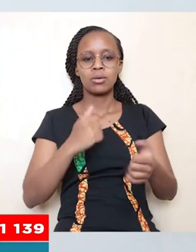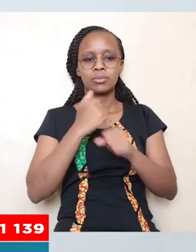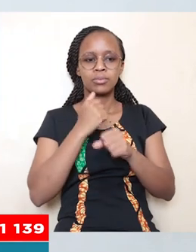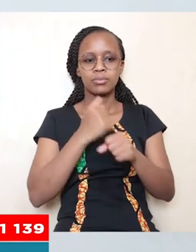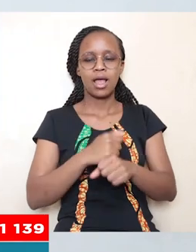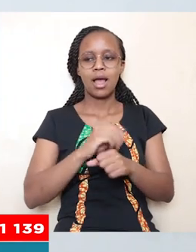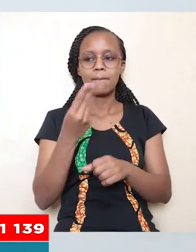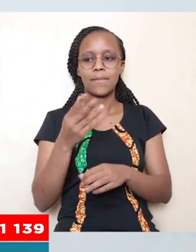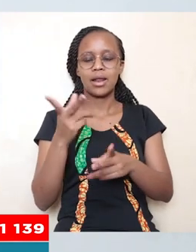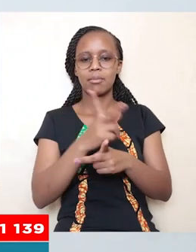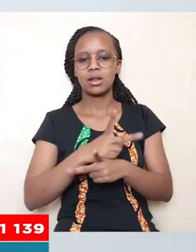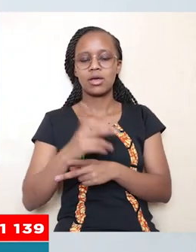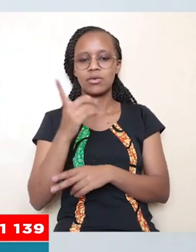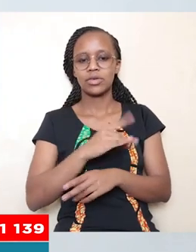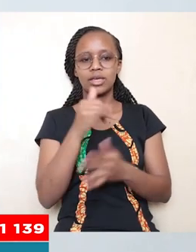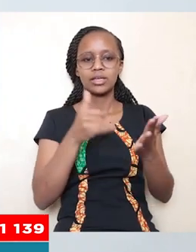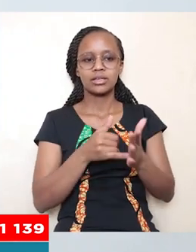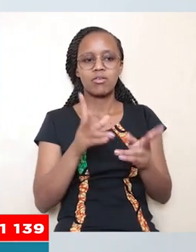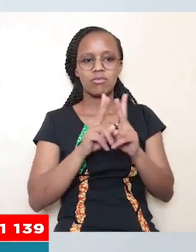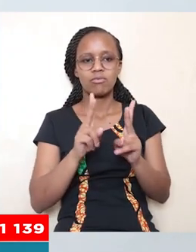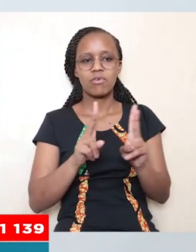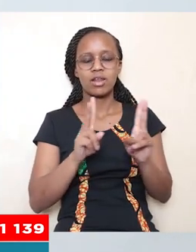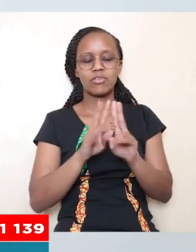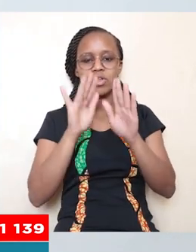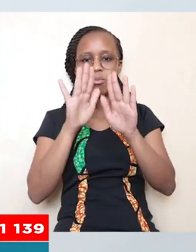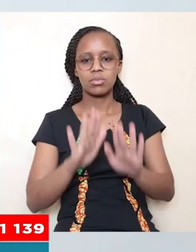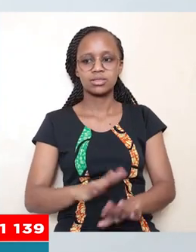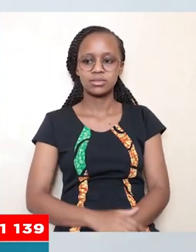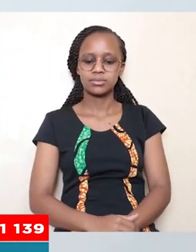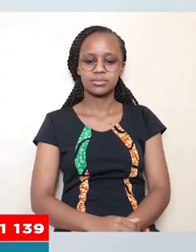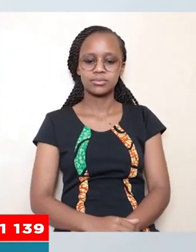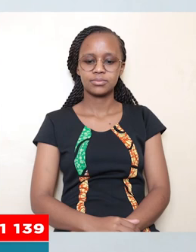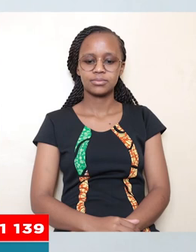financial protection. It is important